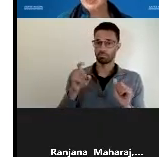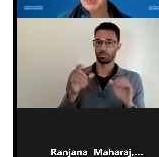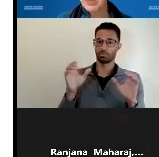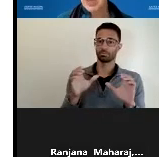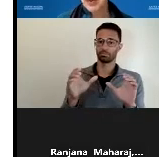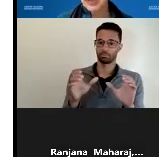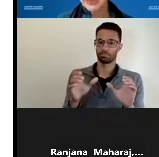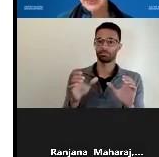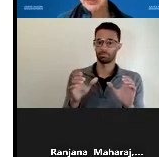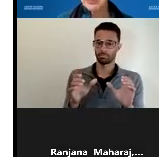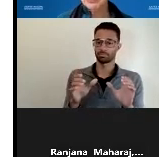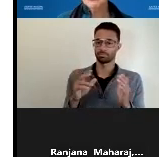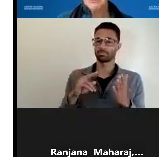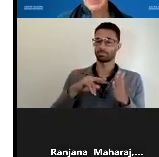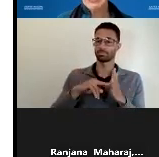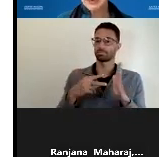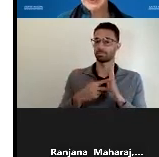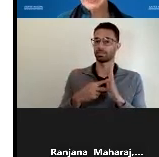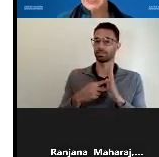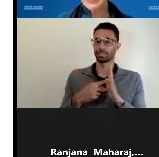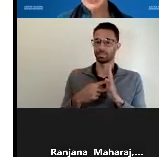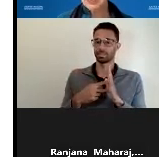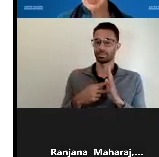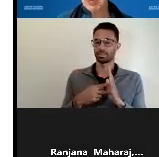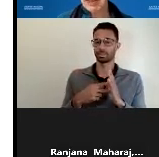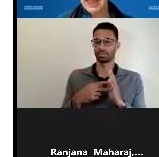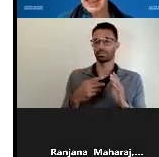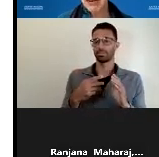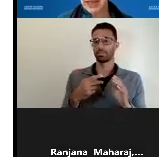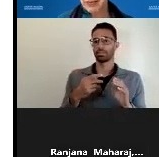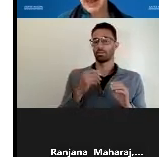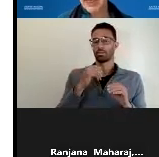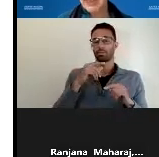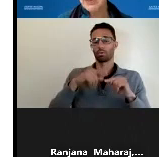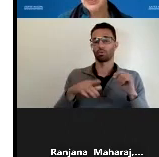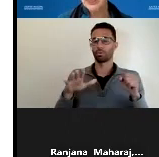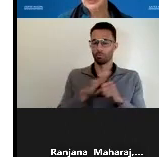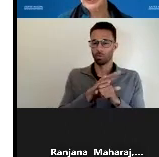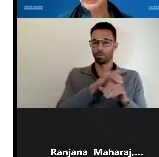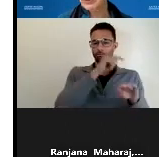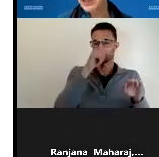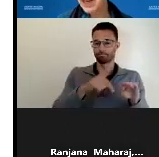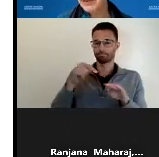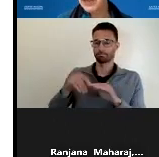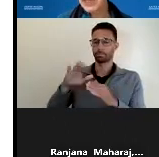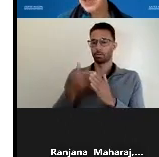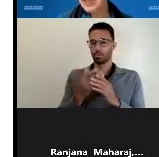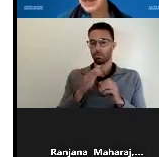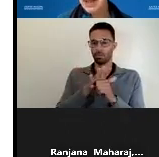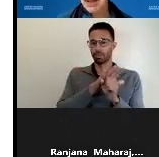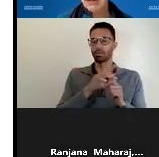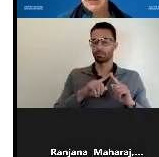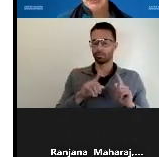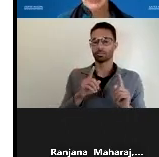because we couldn't adequately dive into all of the areas, but I think this was a really rich